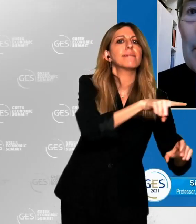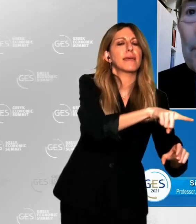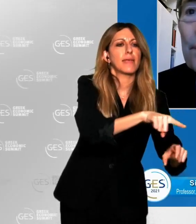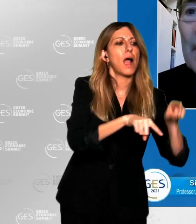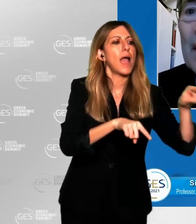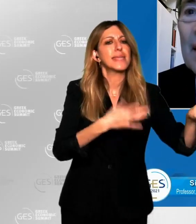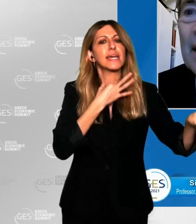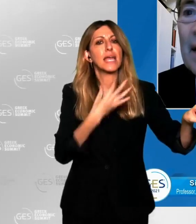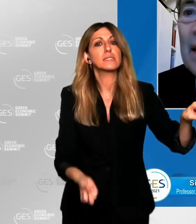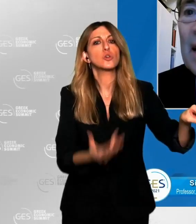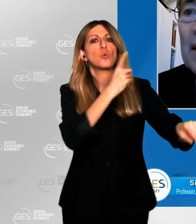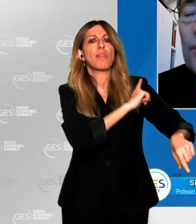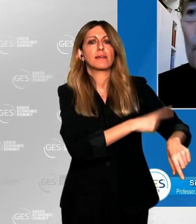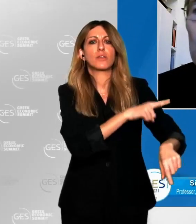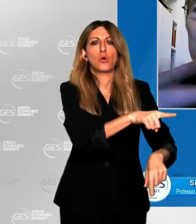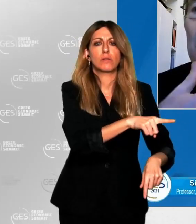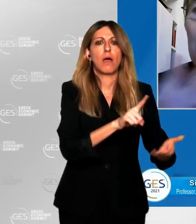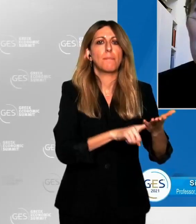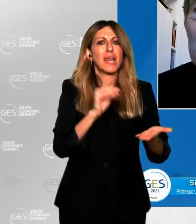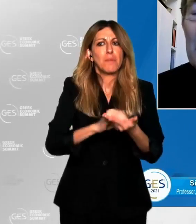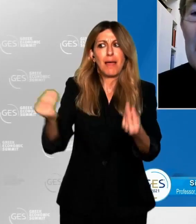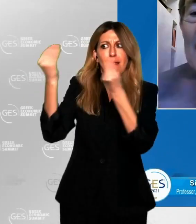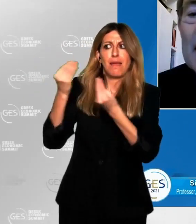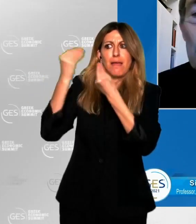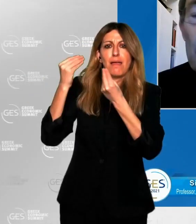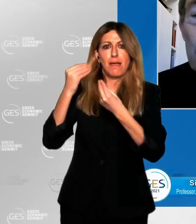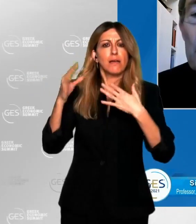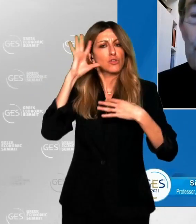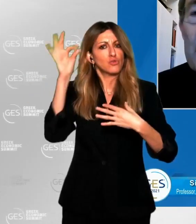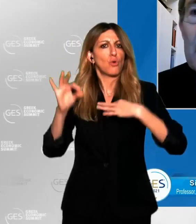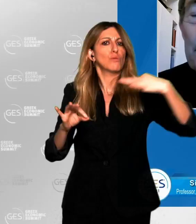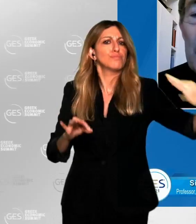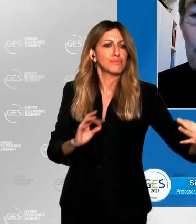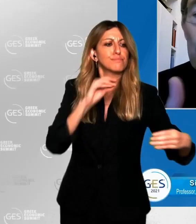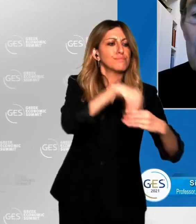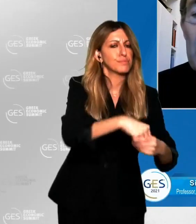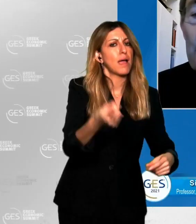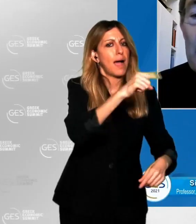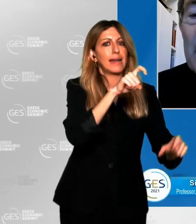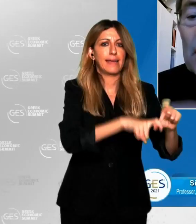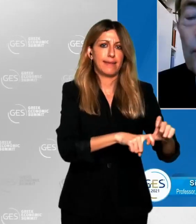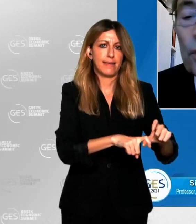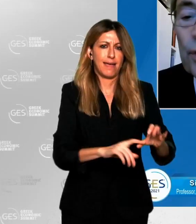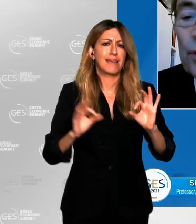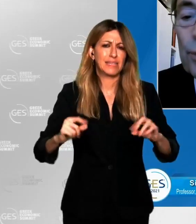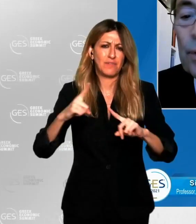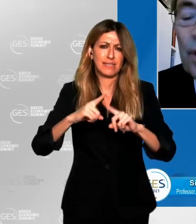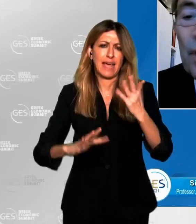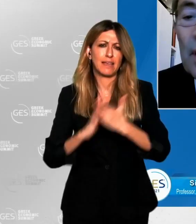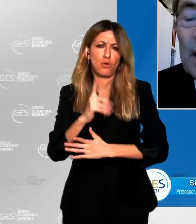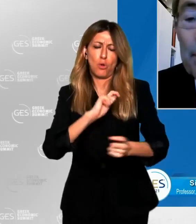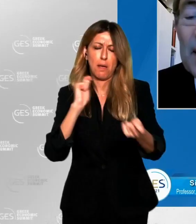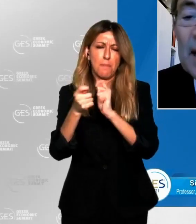And then it gets out of the education system, how to train initially, and falls